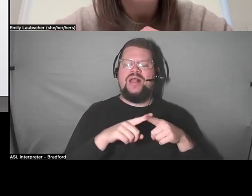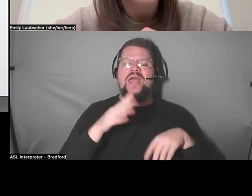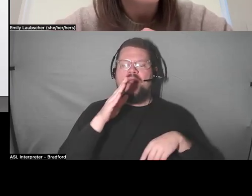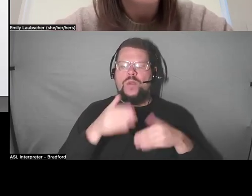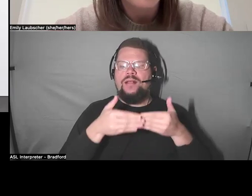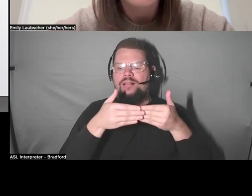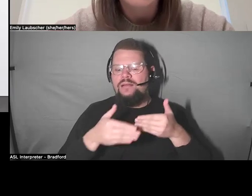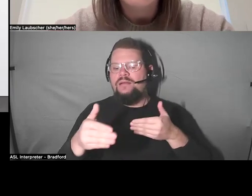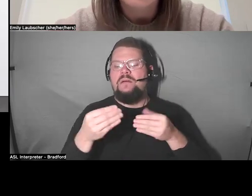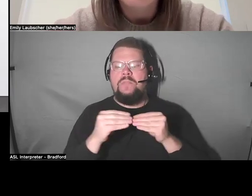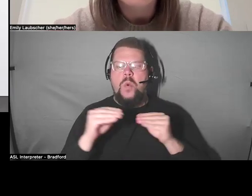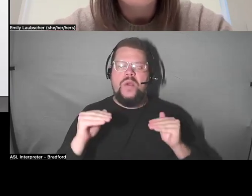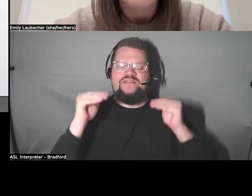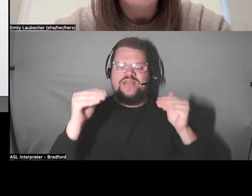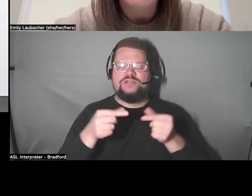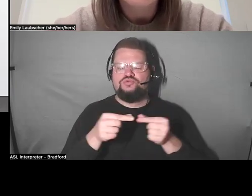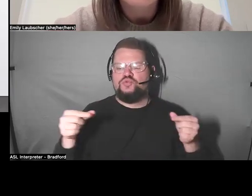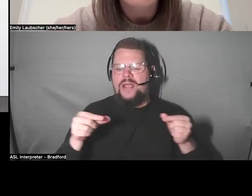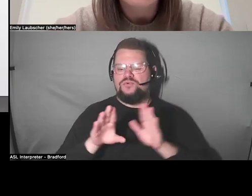more advanced grammatical development.